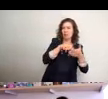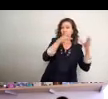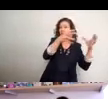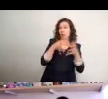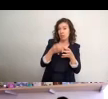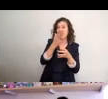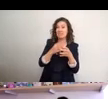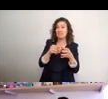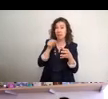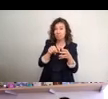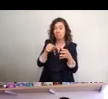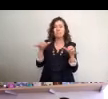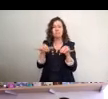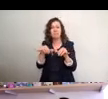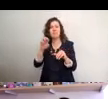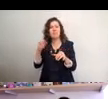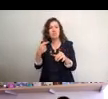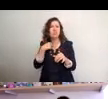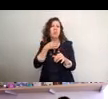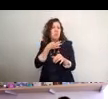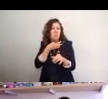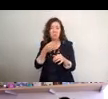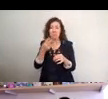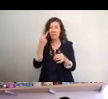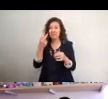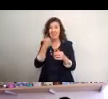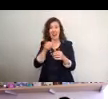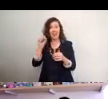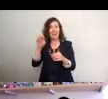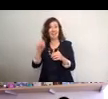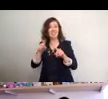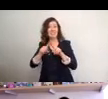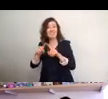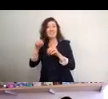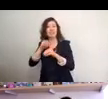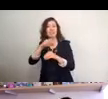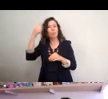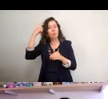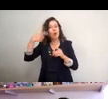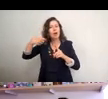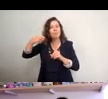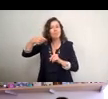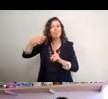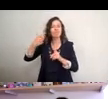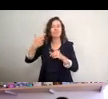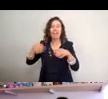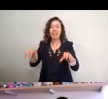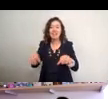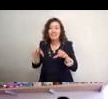wanted to see, if there are SES differences in neural activity, if, these differences would be present at